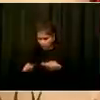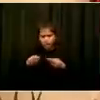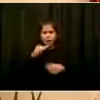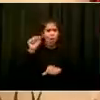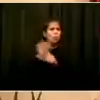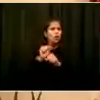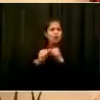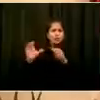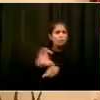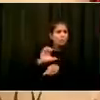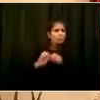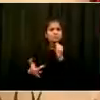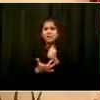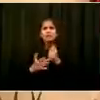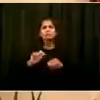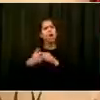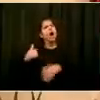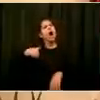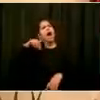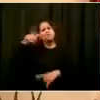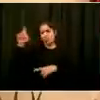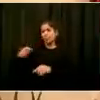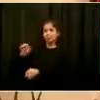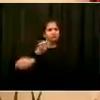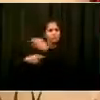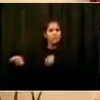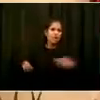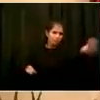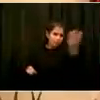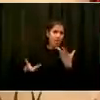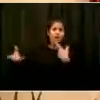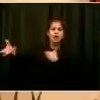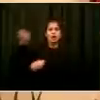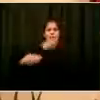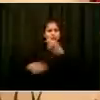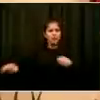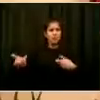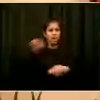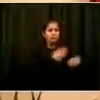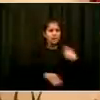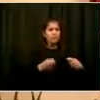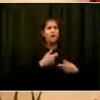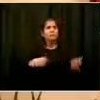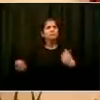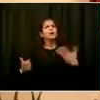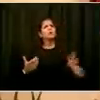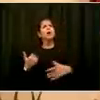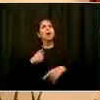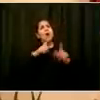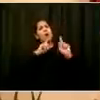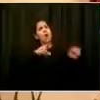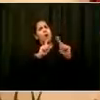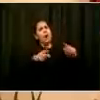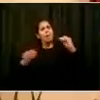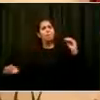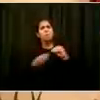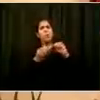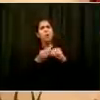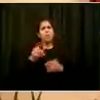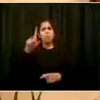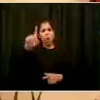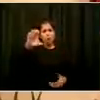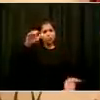basis. Then we're inserting LTE cards into those devices so that students are able to connect to the internet. So this is a constantly